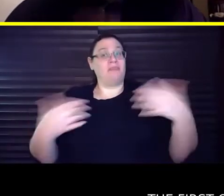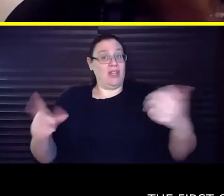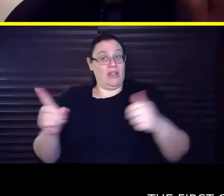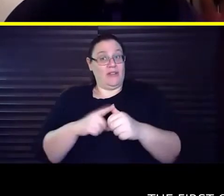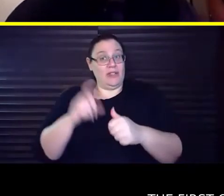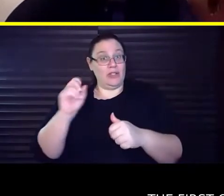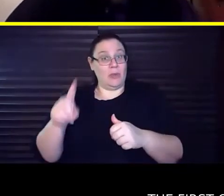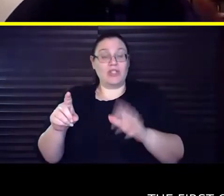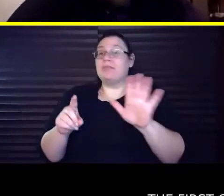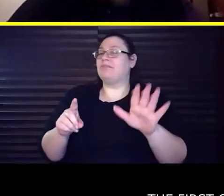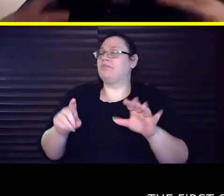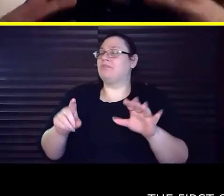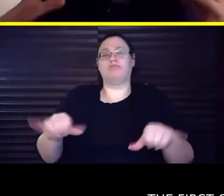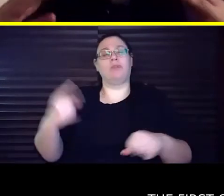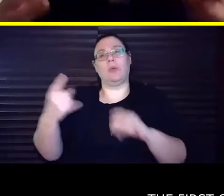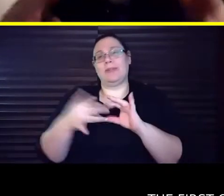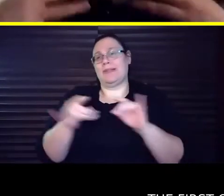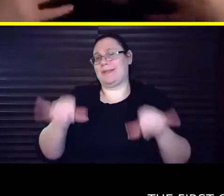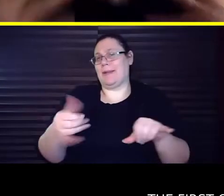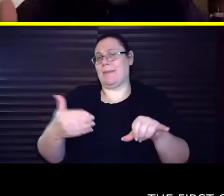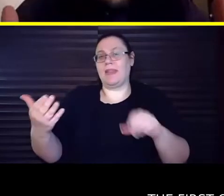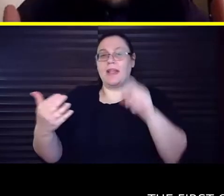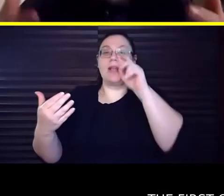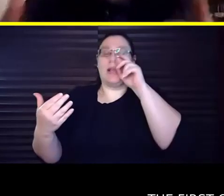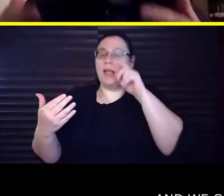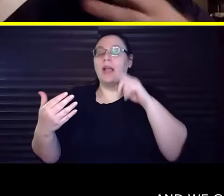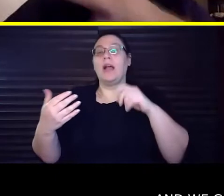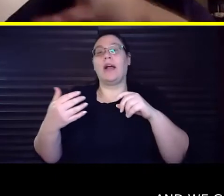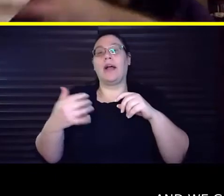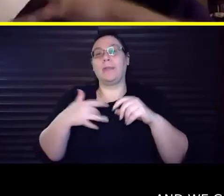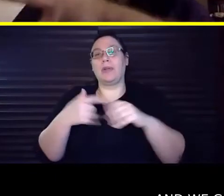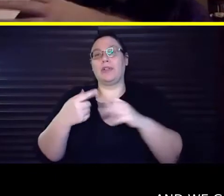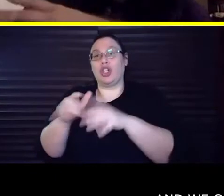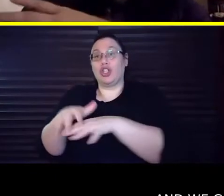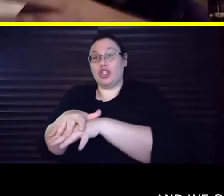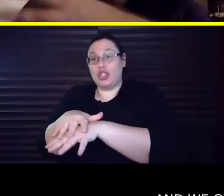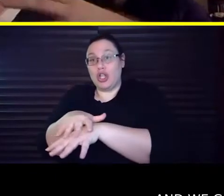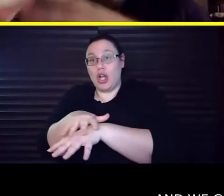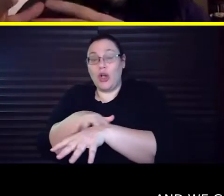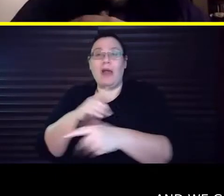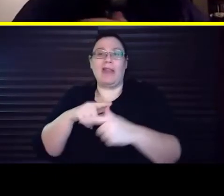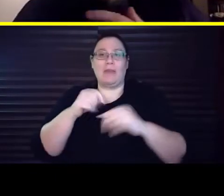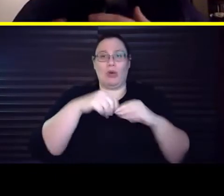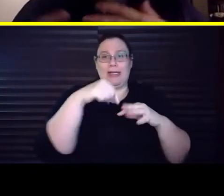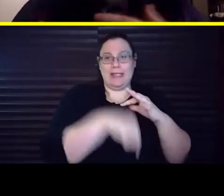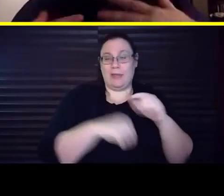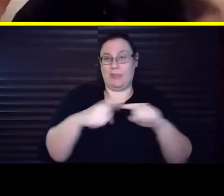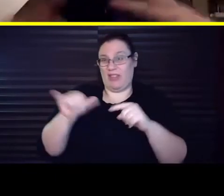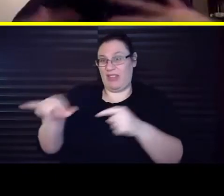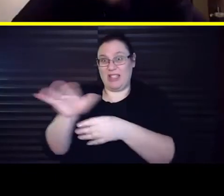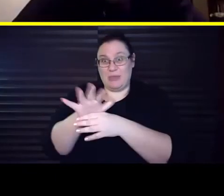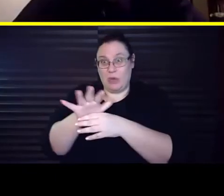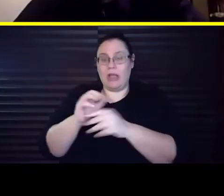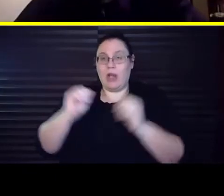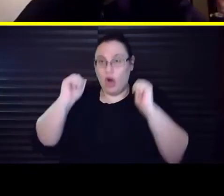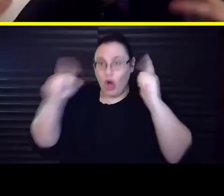and I always say that, like, I start out slow and then we go to deeper water, but this movie is pretty much nothing